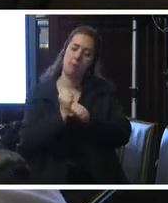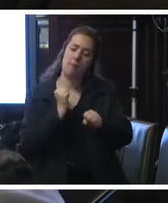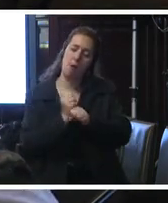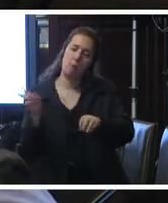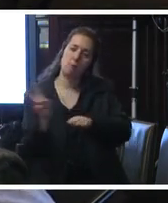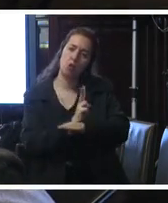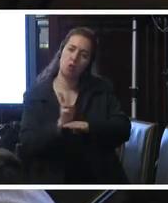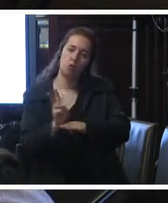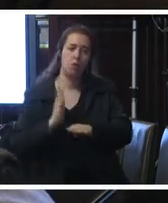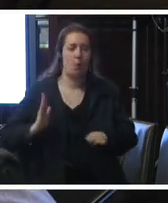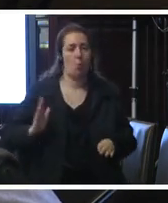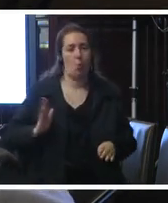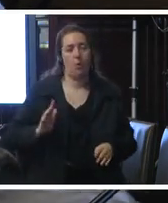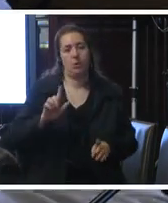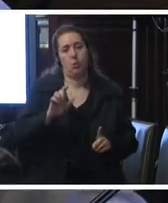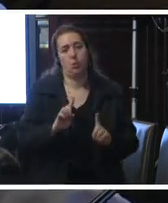of course, all persons.